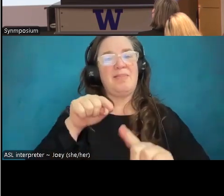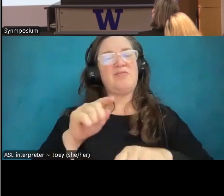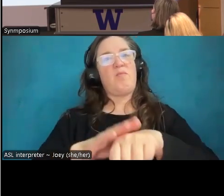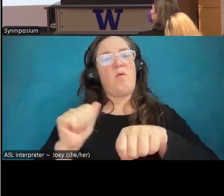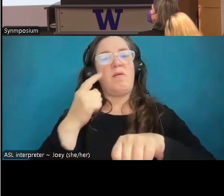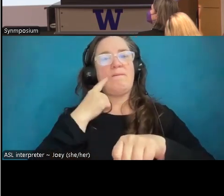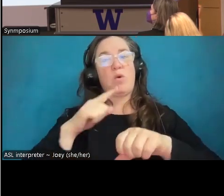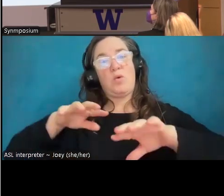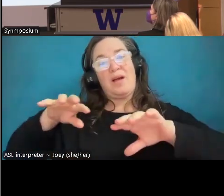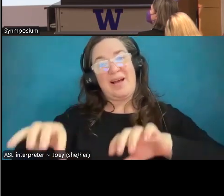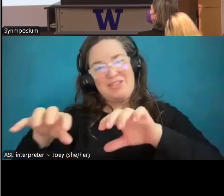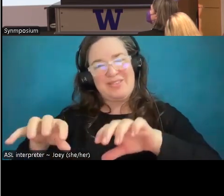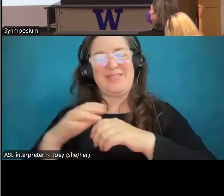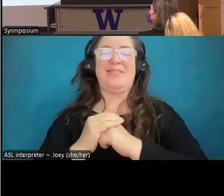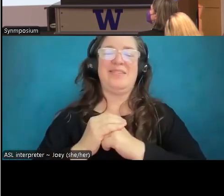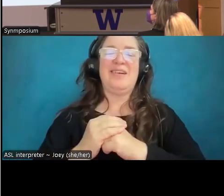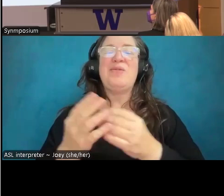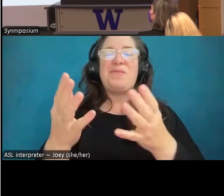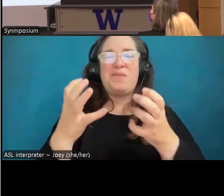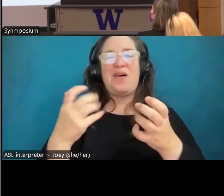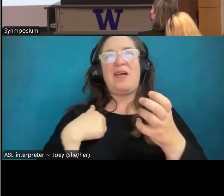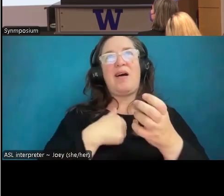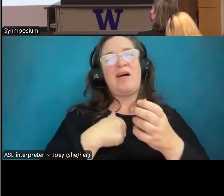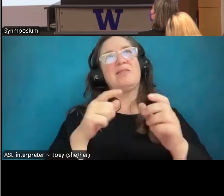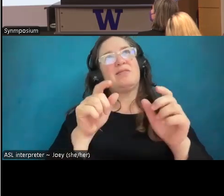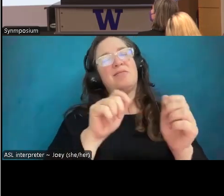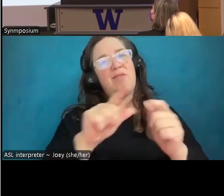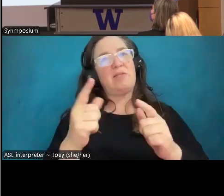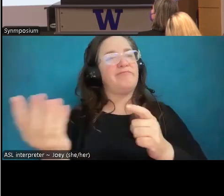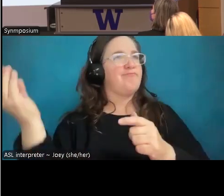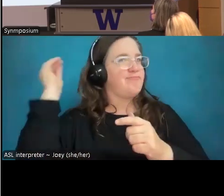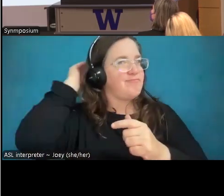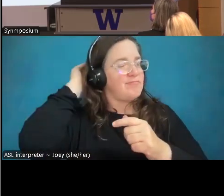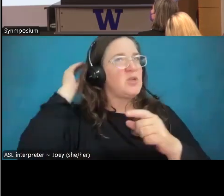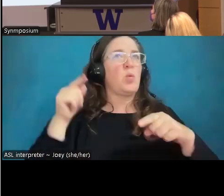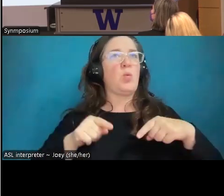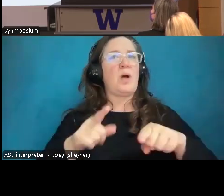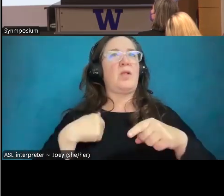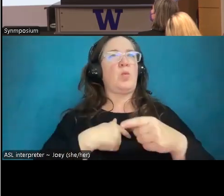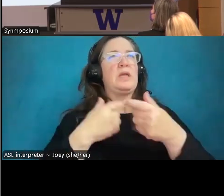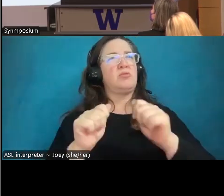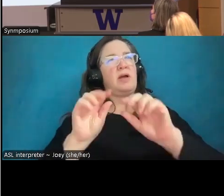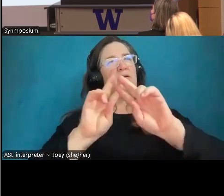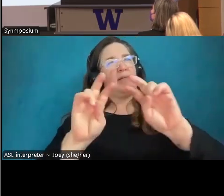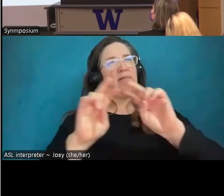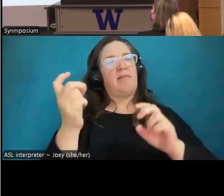to center us as we move forward trying to better understand long COVID and effective treatments in this